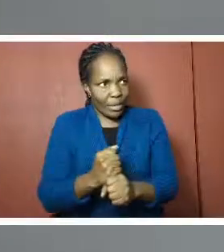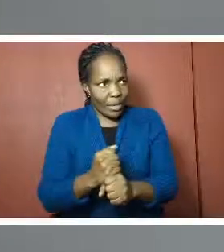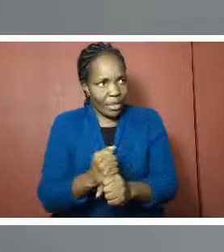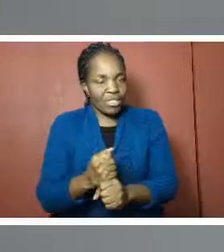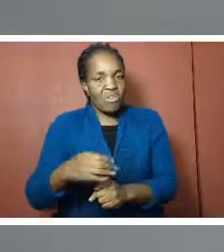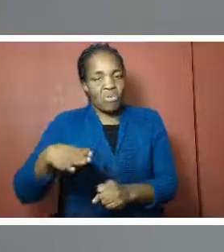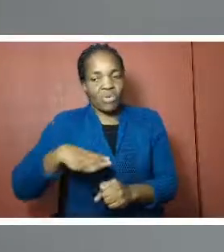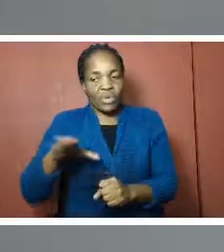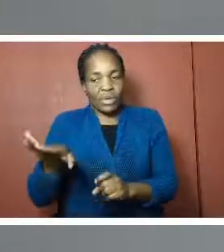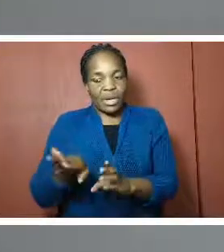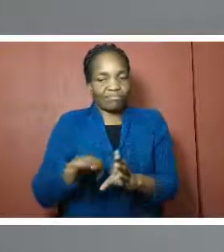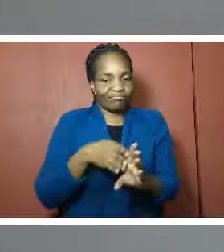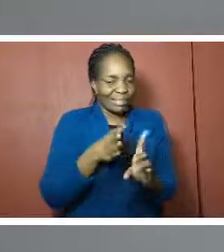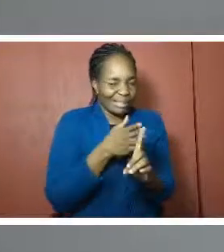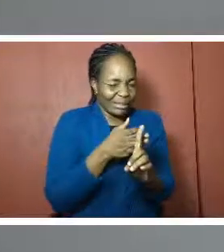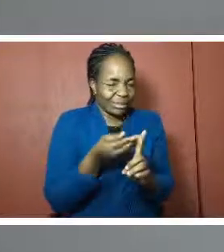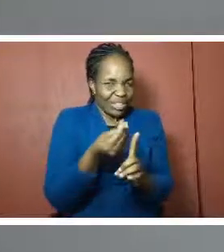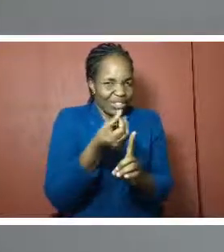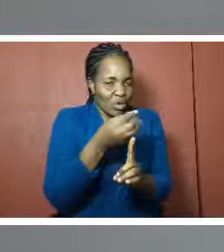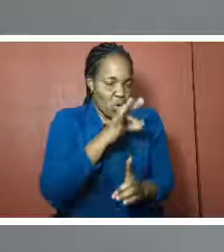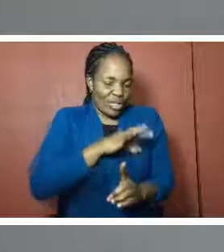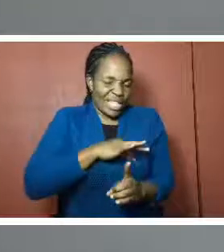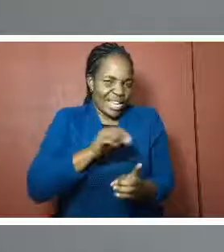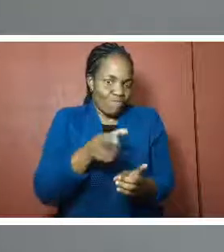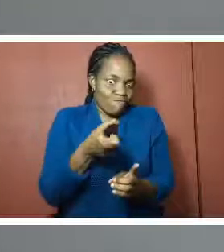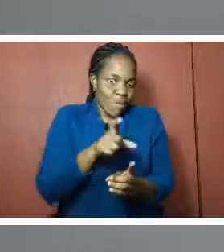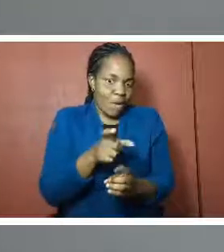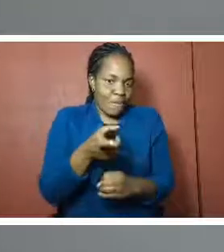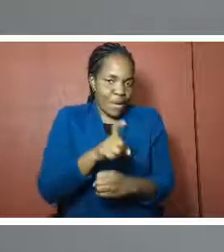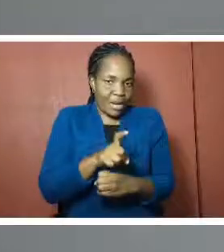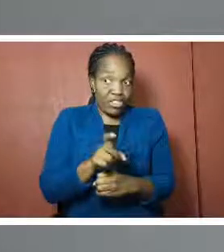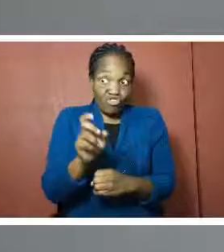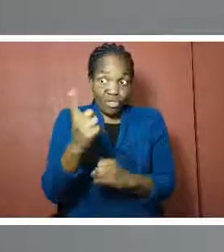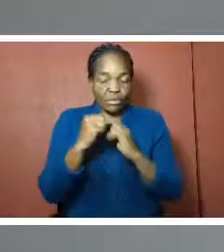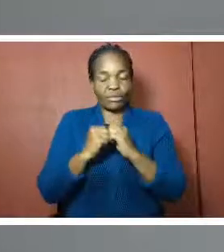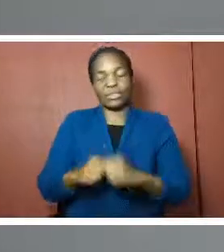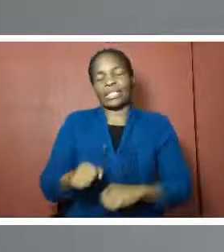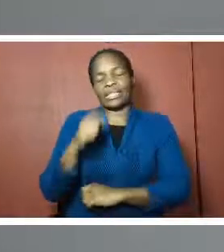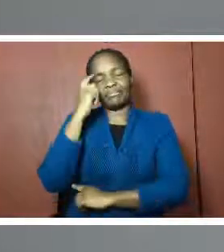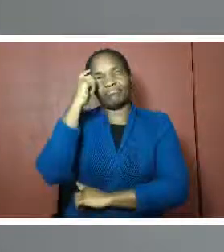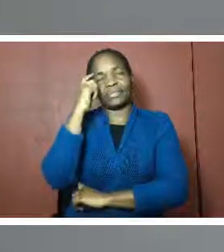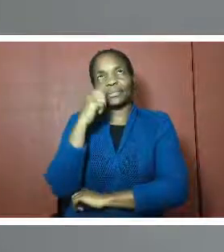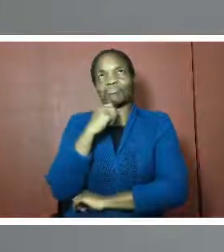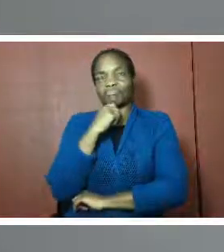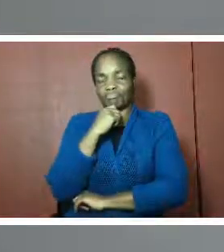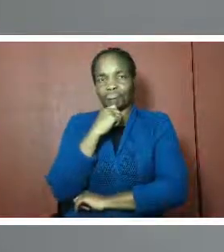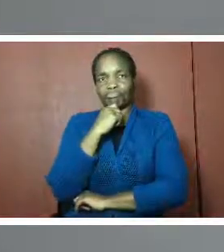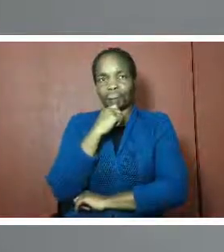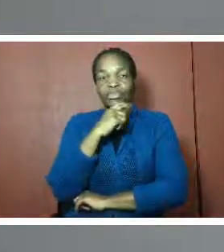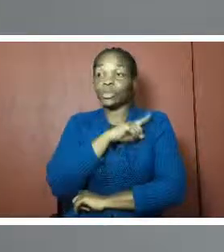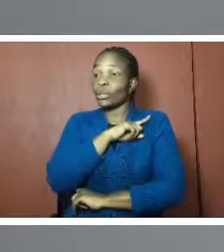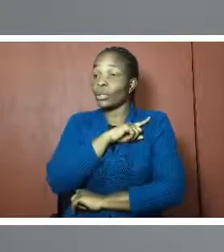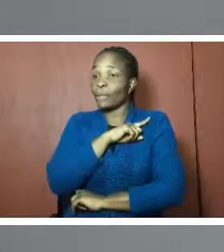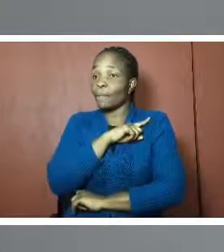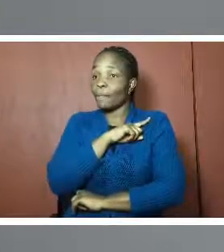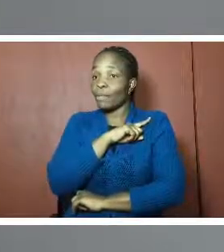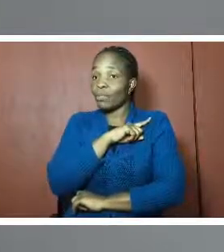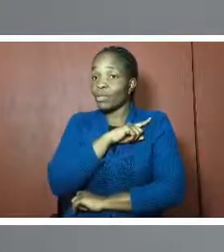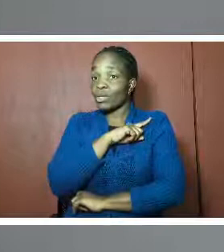salary, and then you must decide. If you know, because you